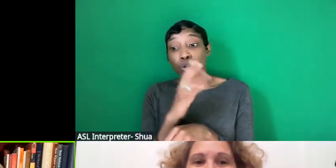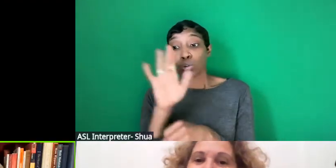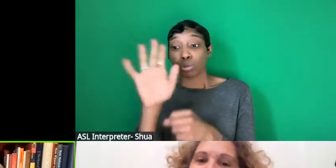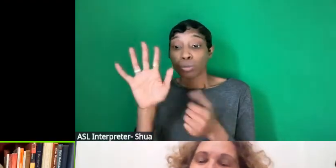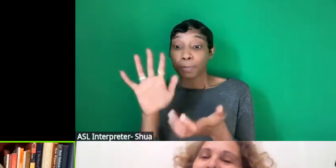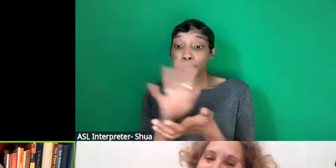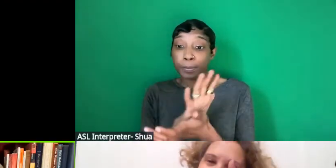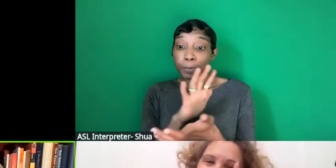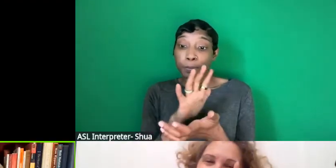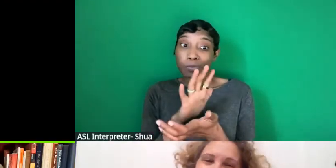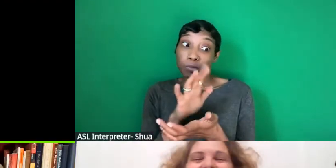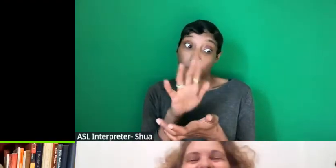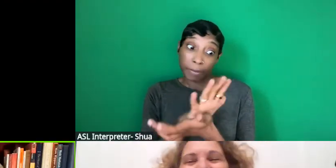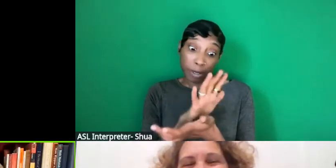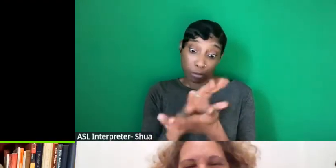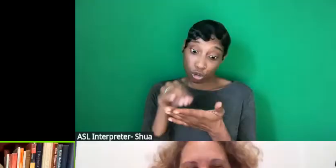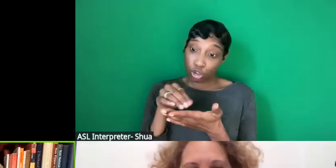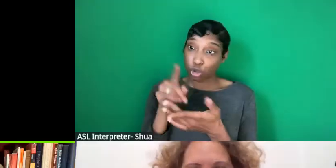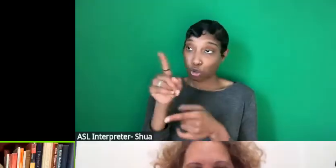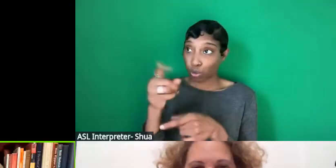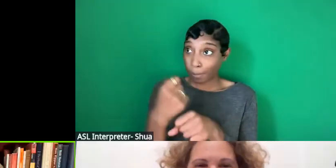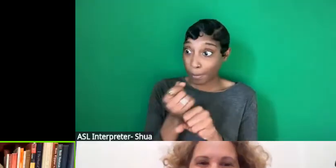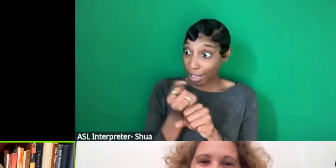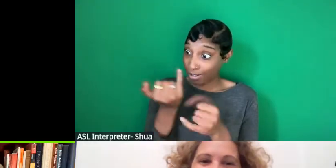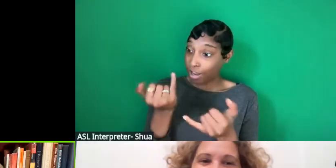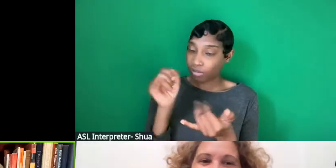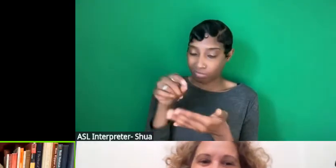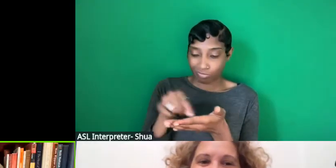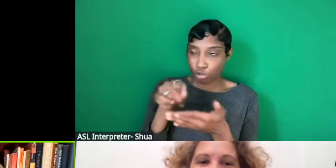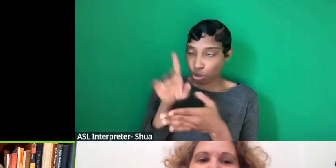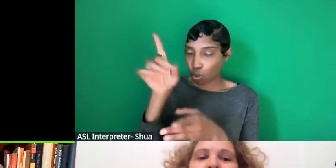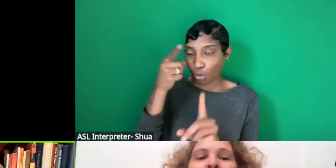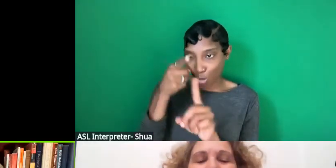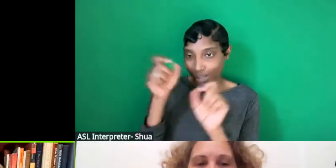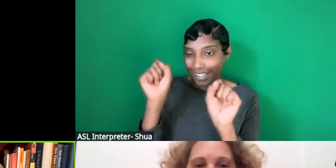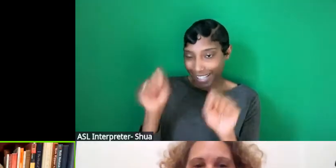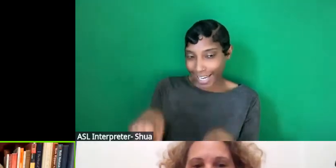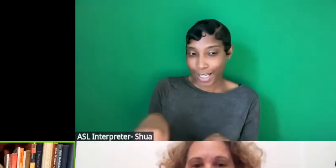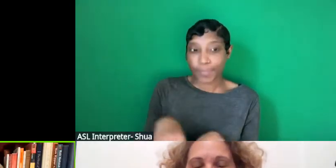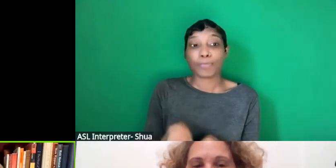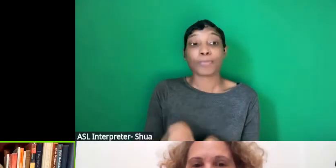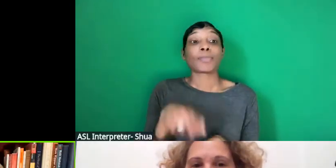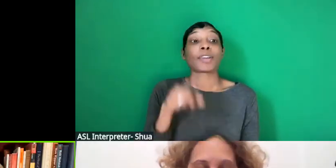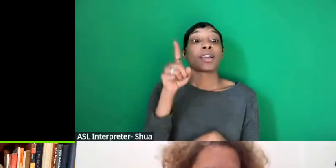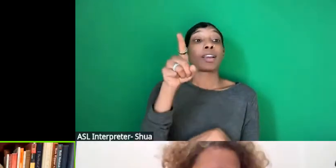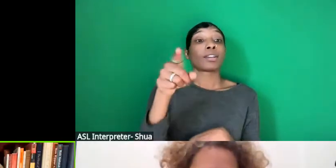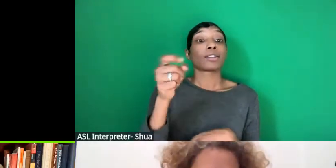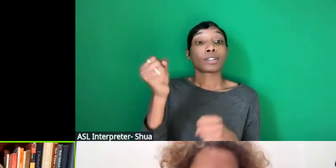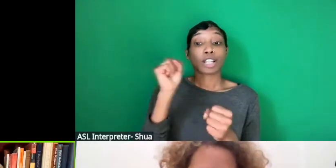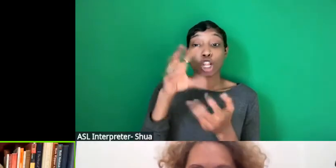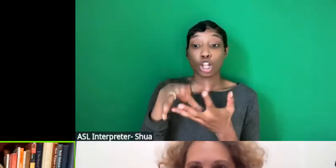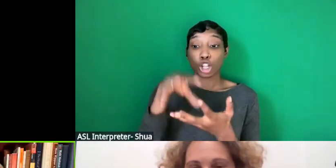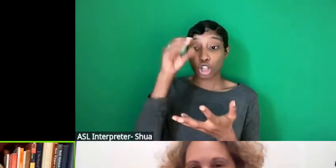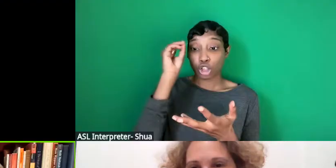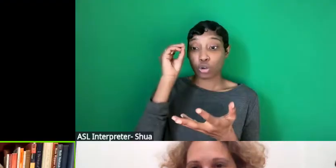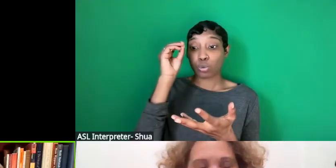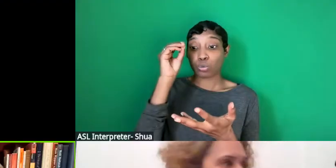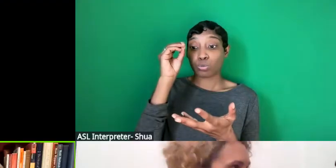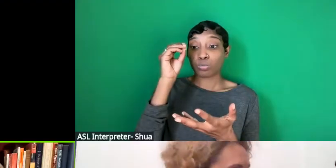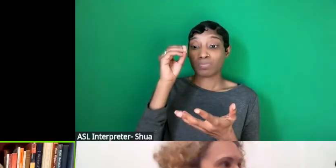write down your goals. Acknowledge and embrace setbacks as learning opportunities. So that's a mindset